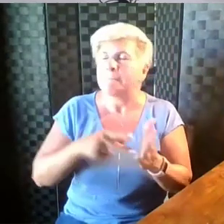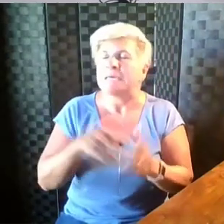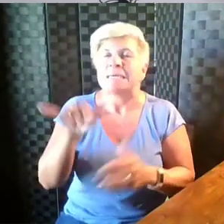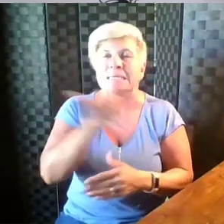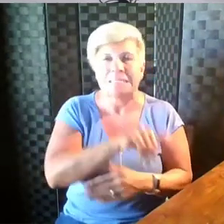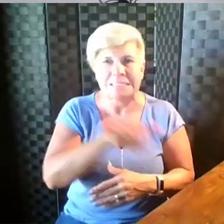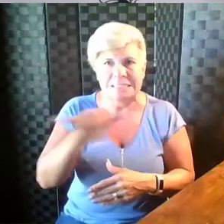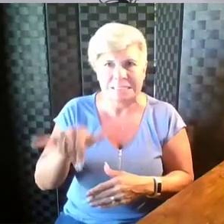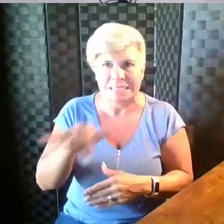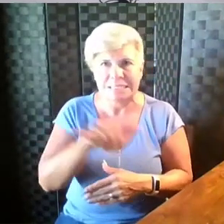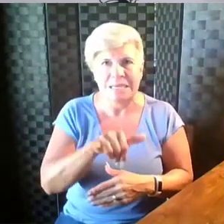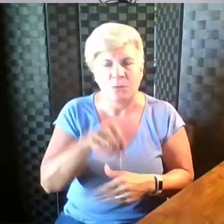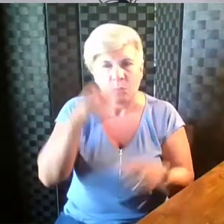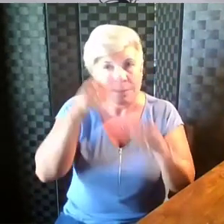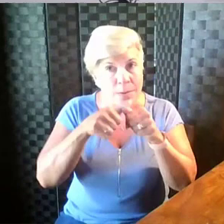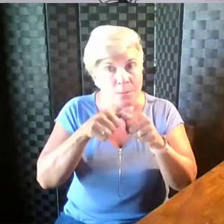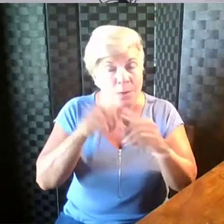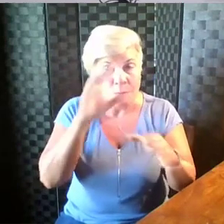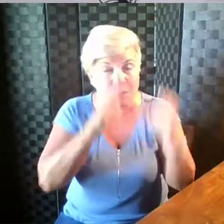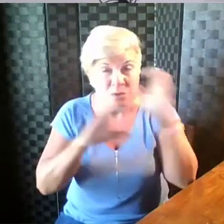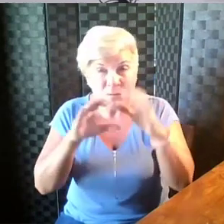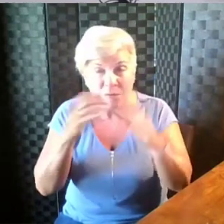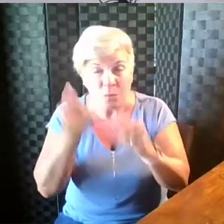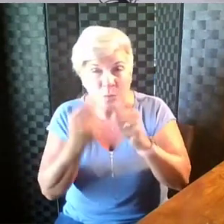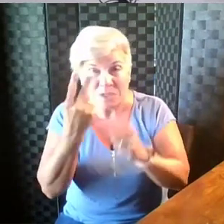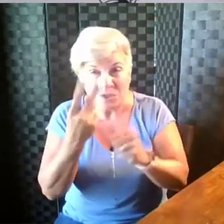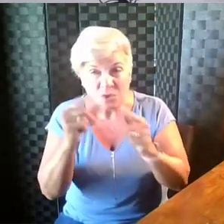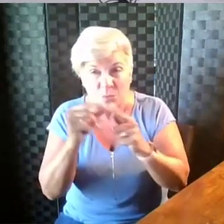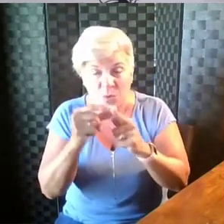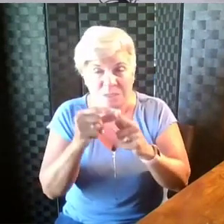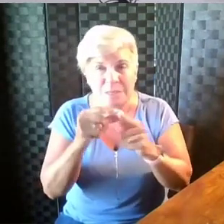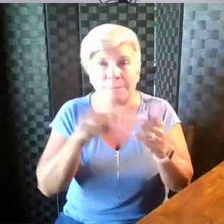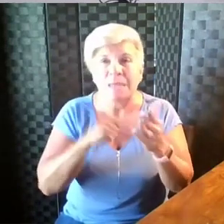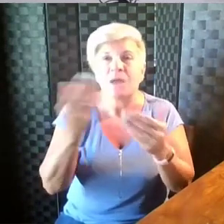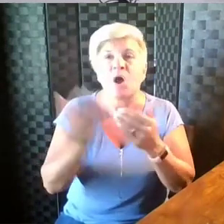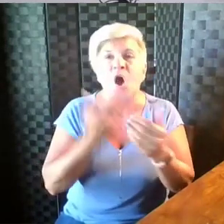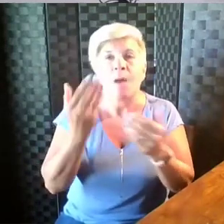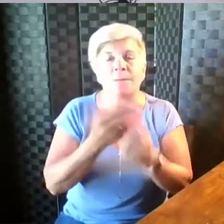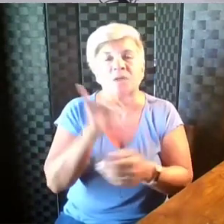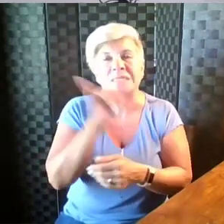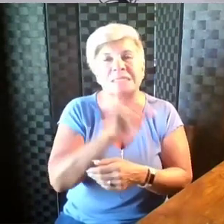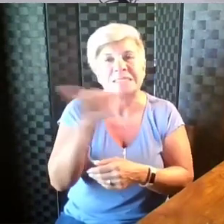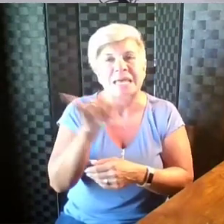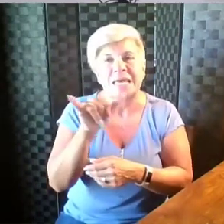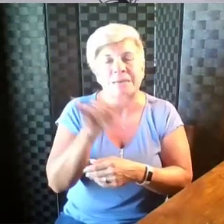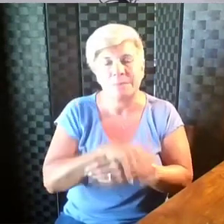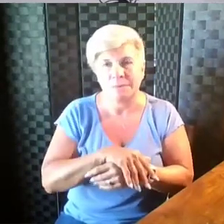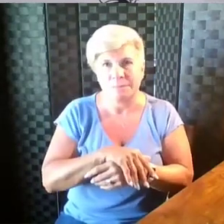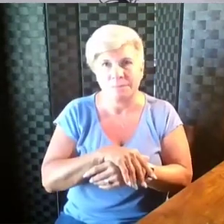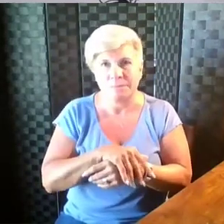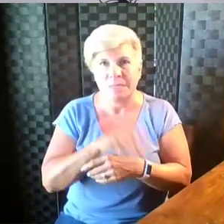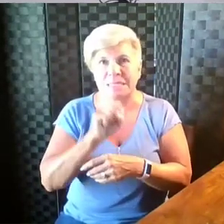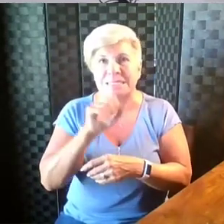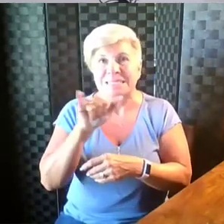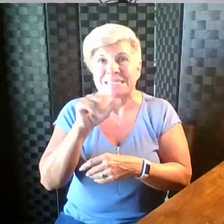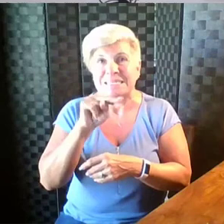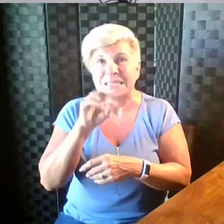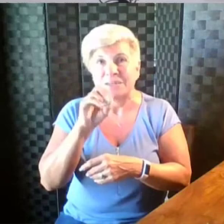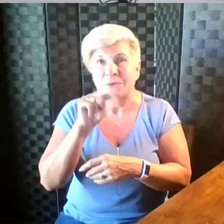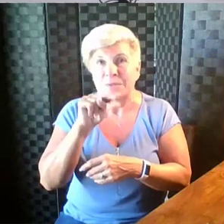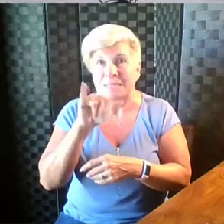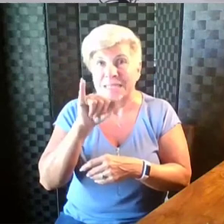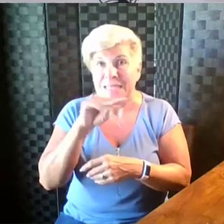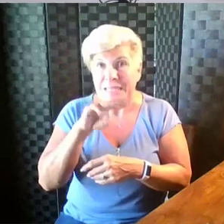about the same or have the same meaning. Those are our synonyms. Tug and pull are synonyms. Push is